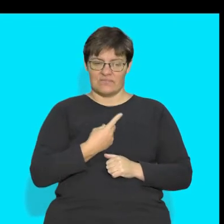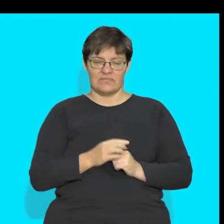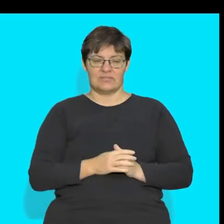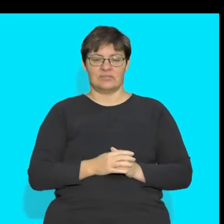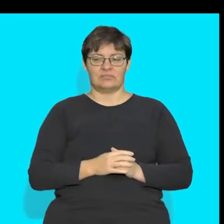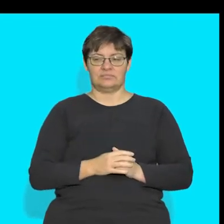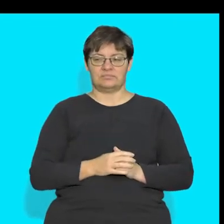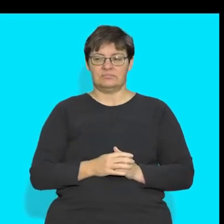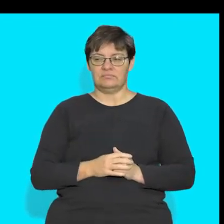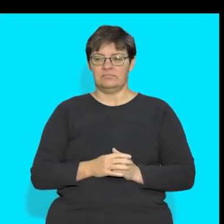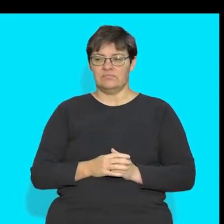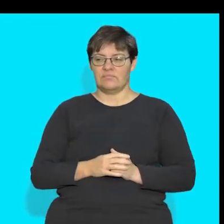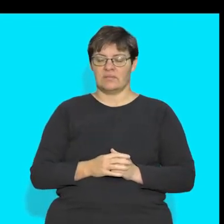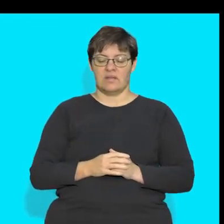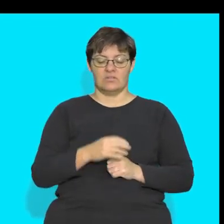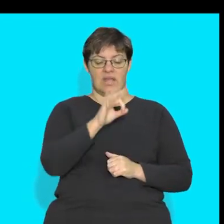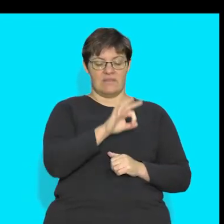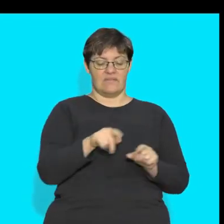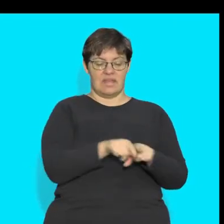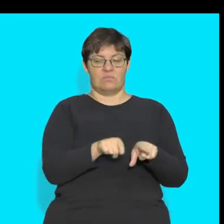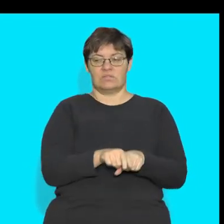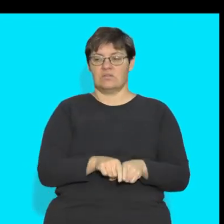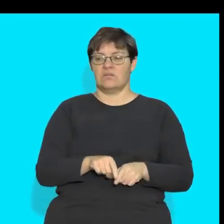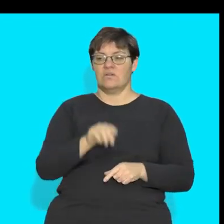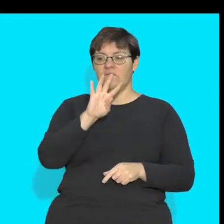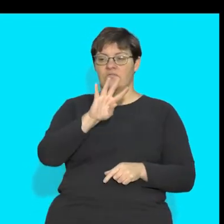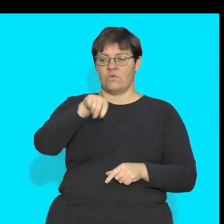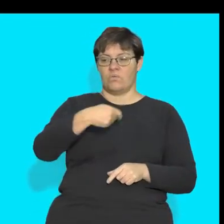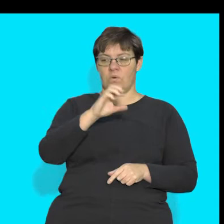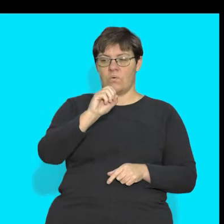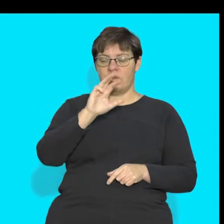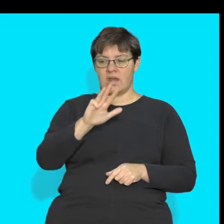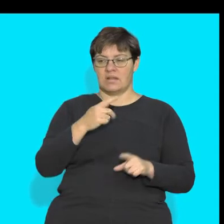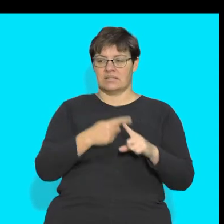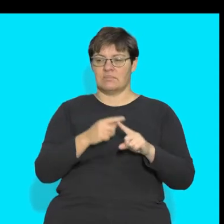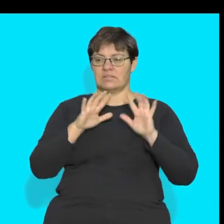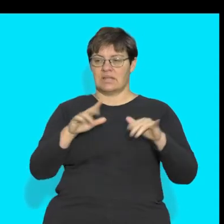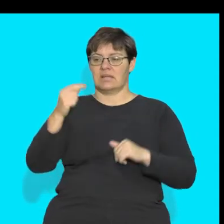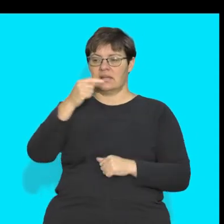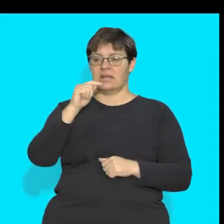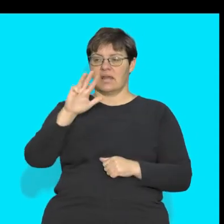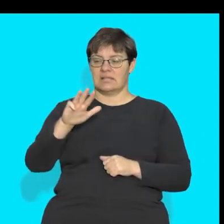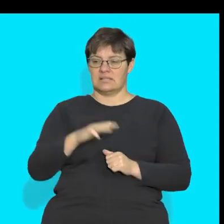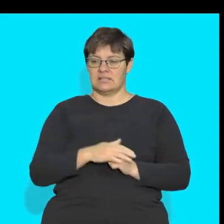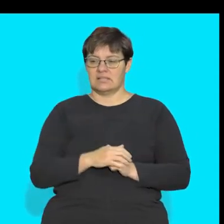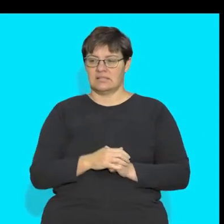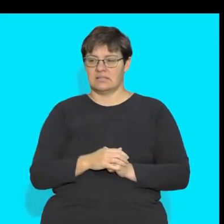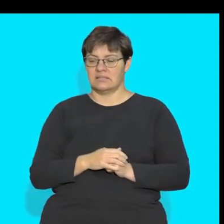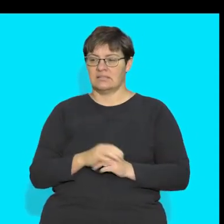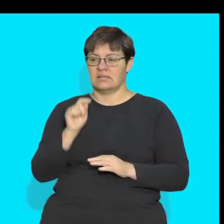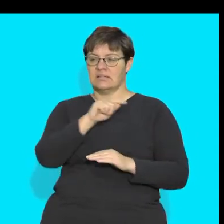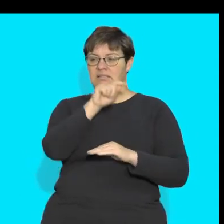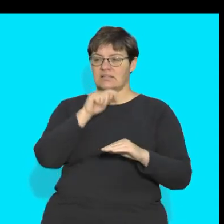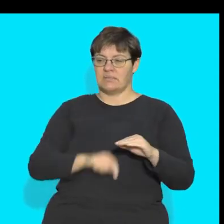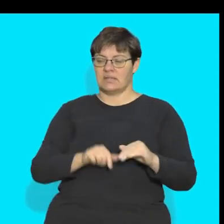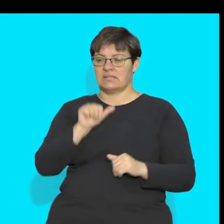own. So it's 4,09 times 10 to the minus 19